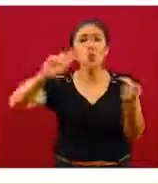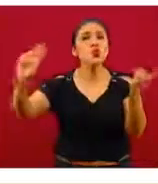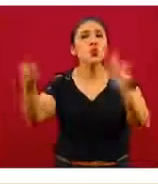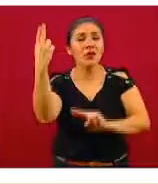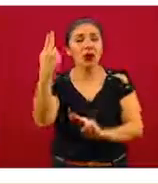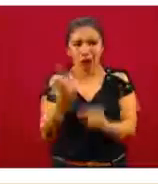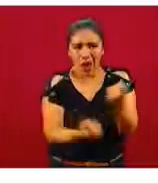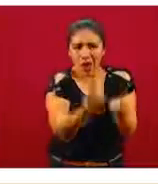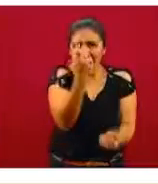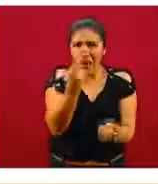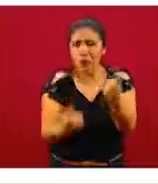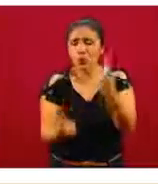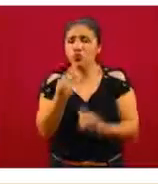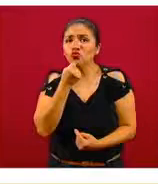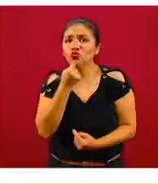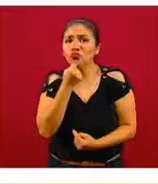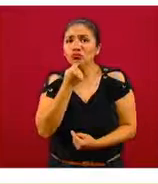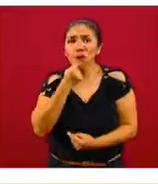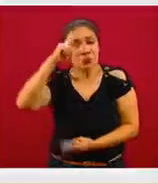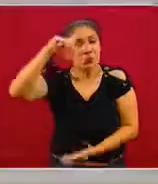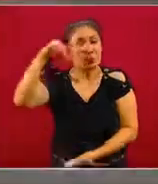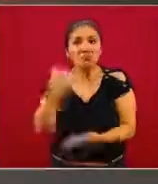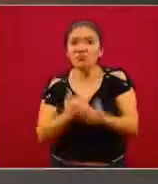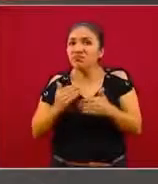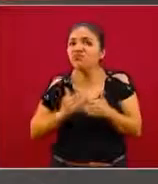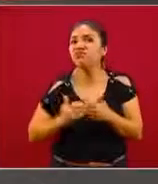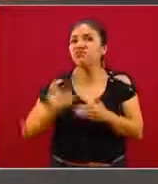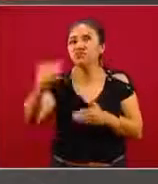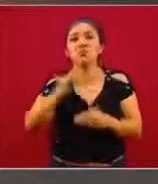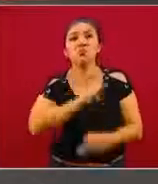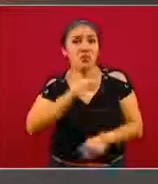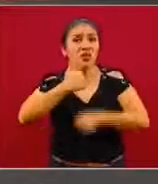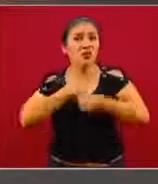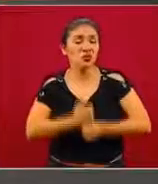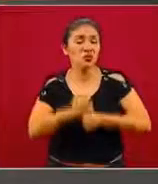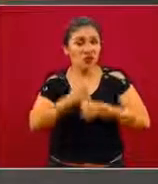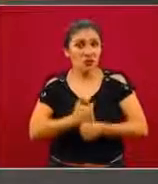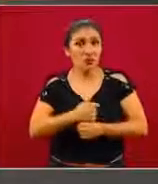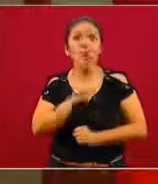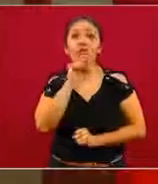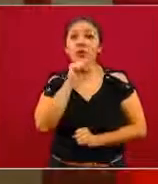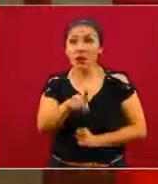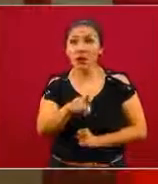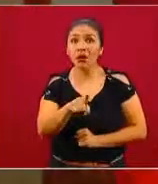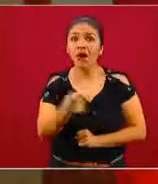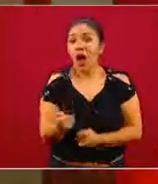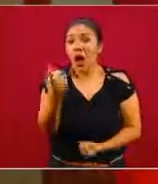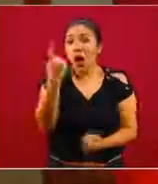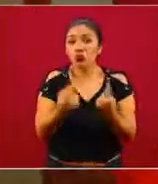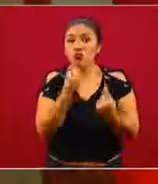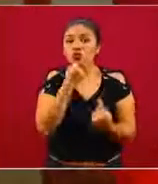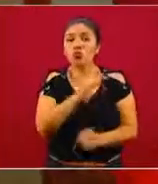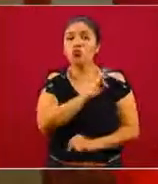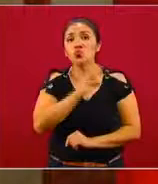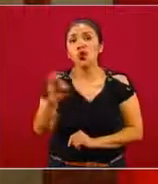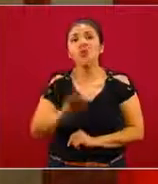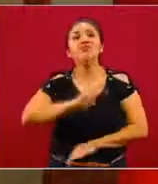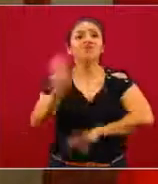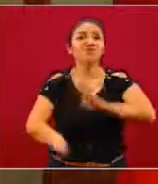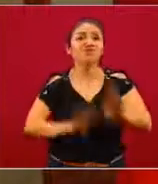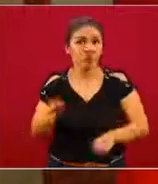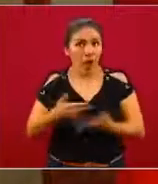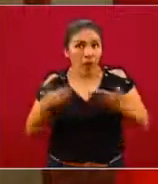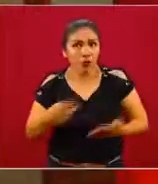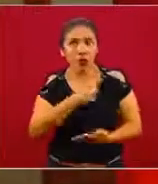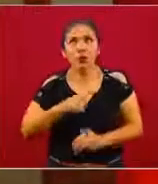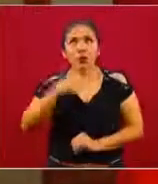universal crisis, and for some children, the impact will last a lifetime. For some kids, this will cost them their